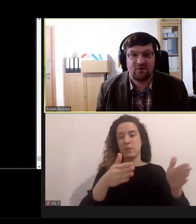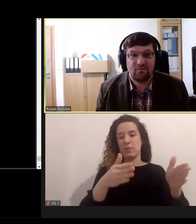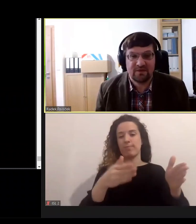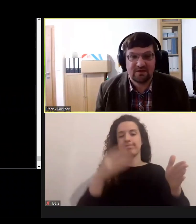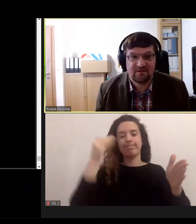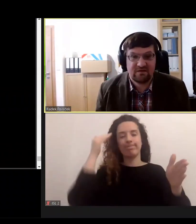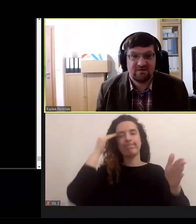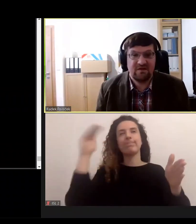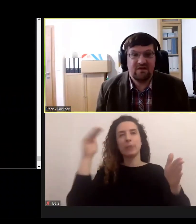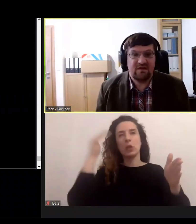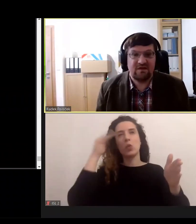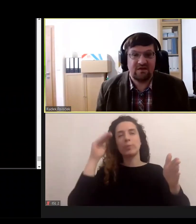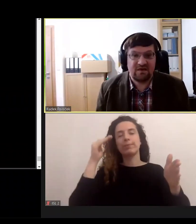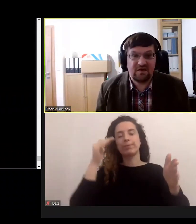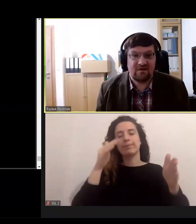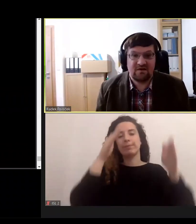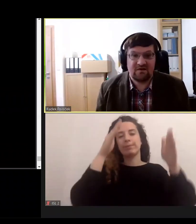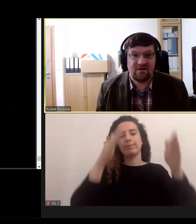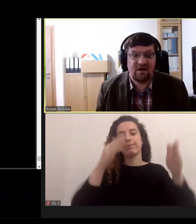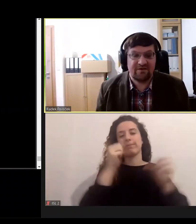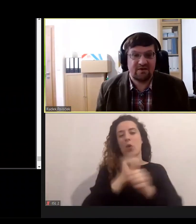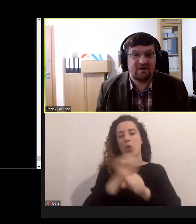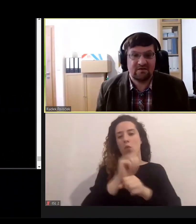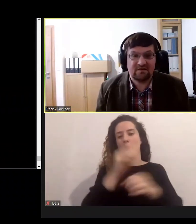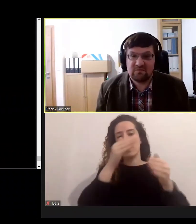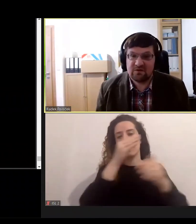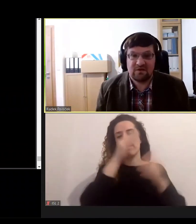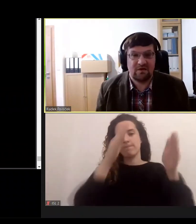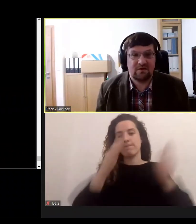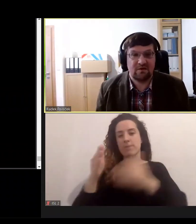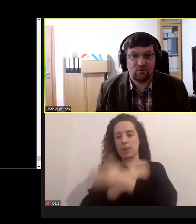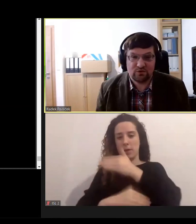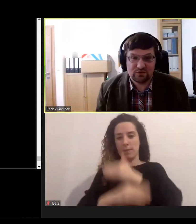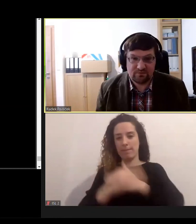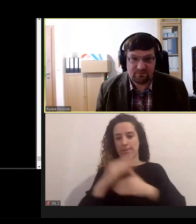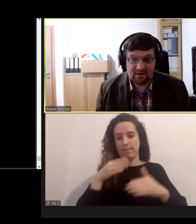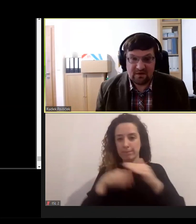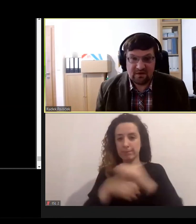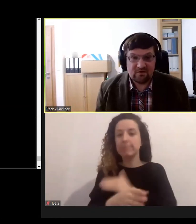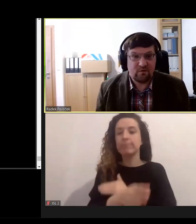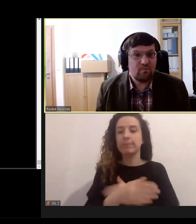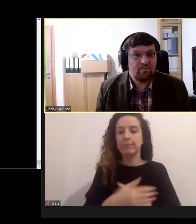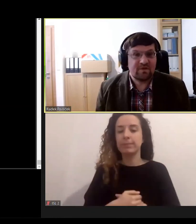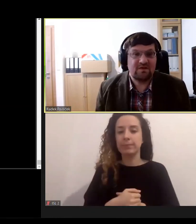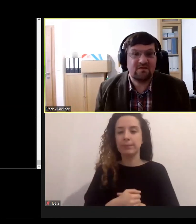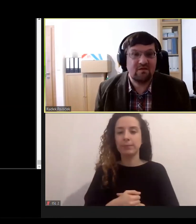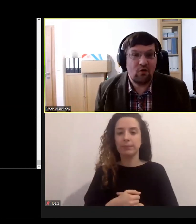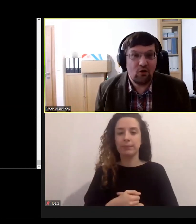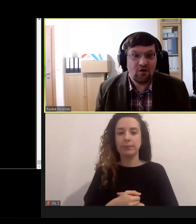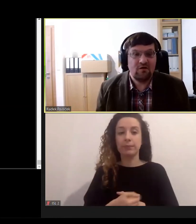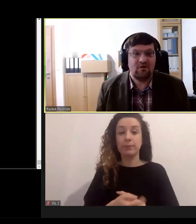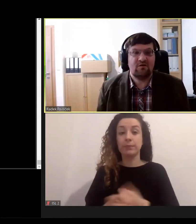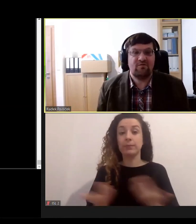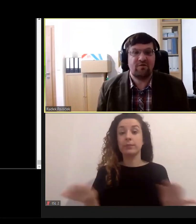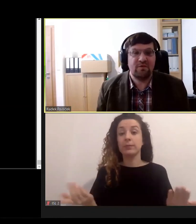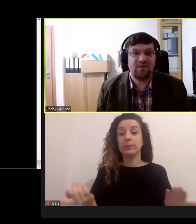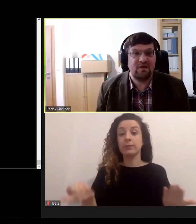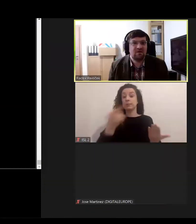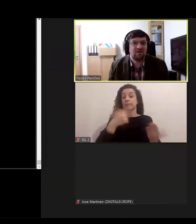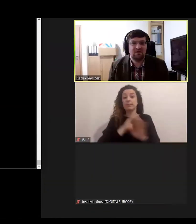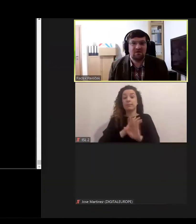close contact with those who should be affected by these outcomes of these